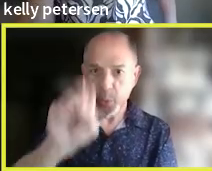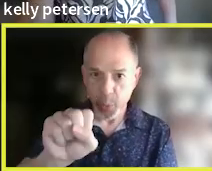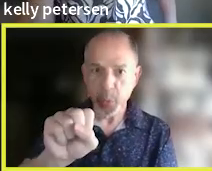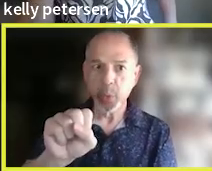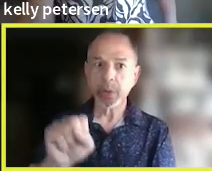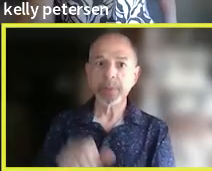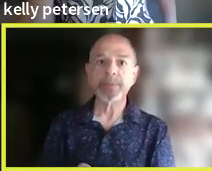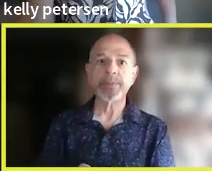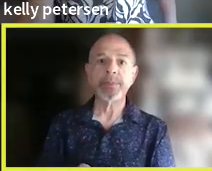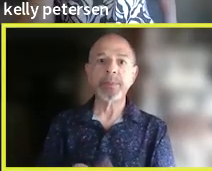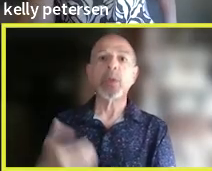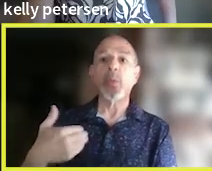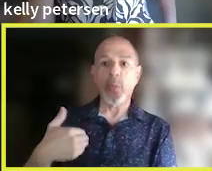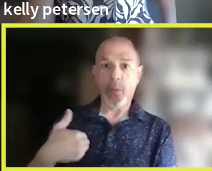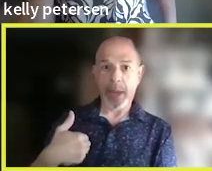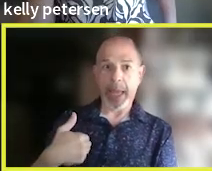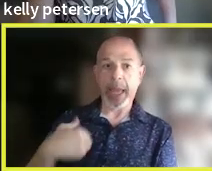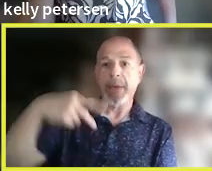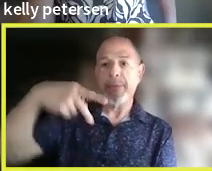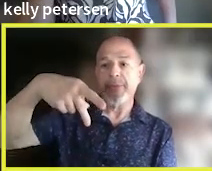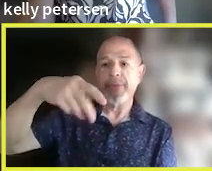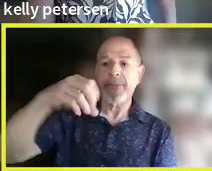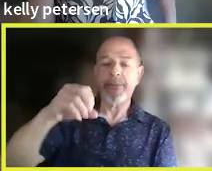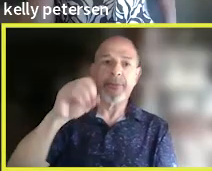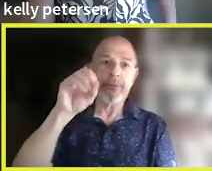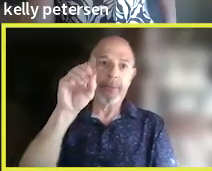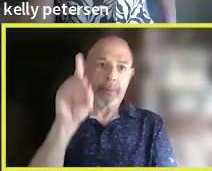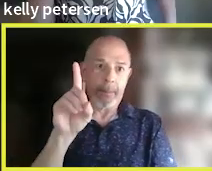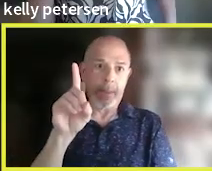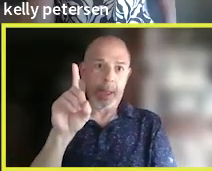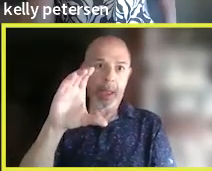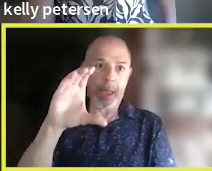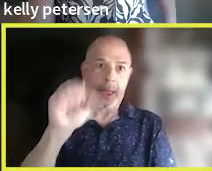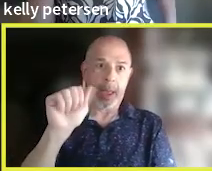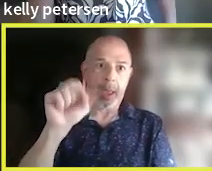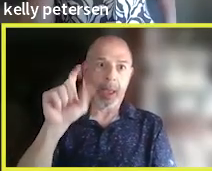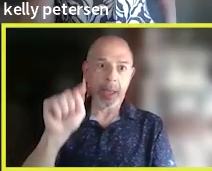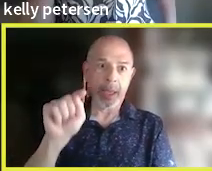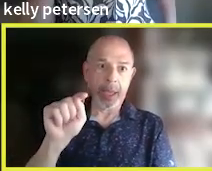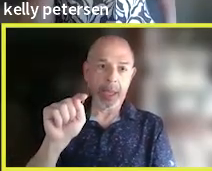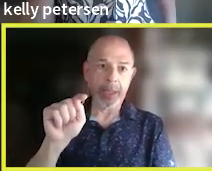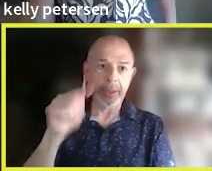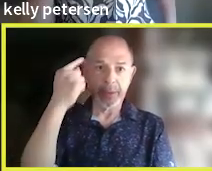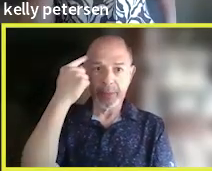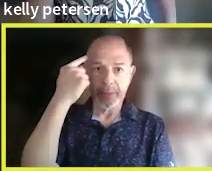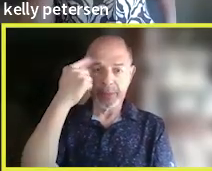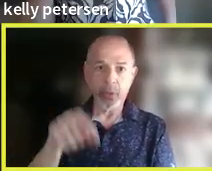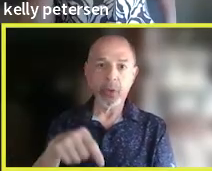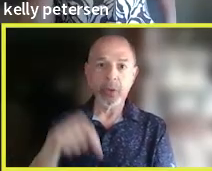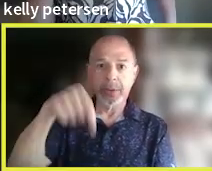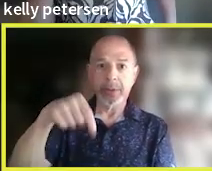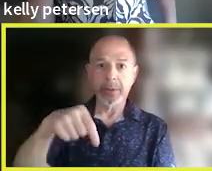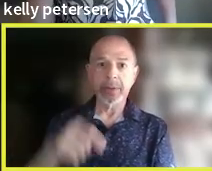have a podcast. Well, Deb and I and the ANA team do not do anything with it except for Deanne Gagney. But it's